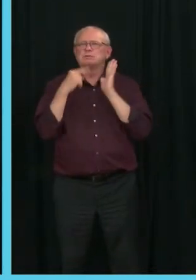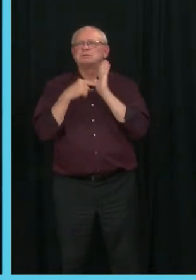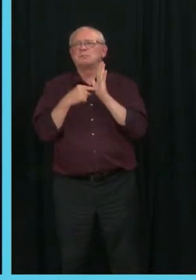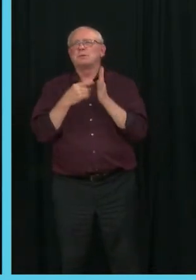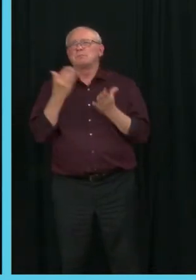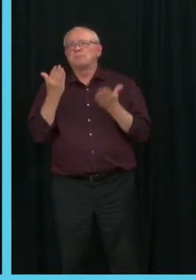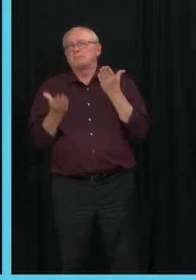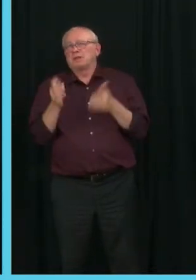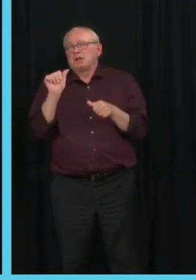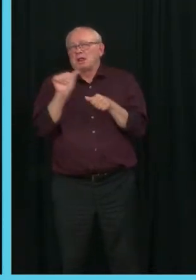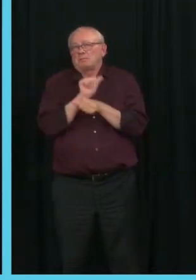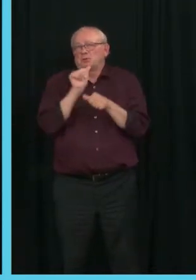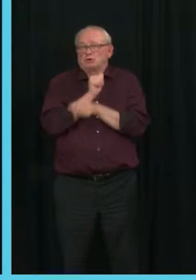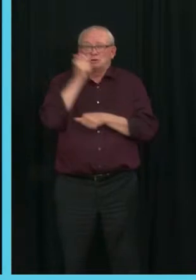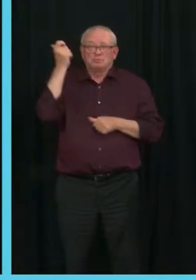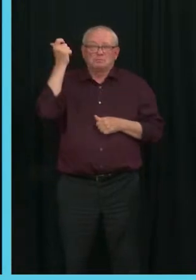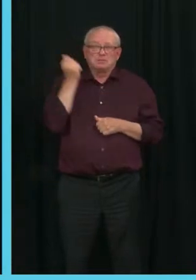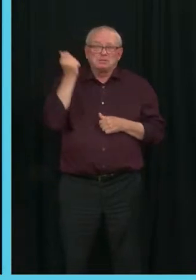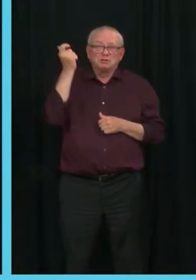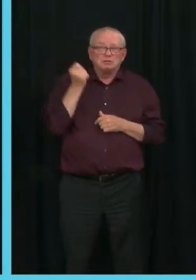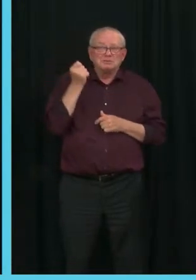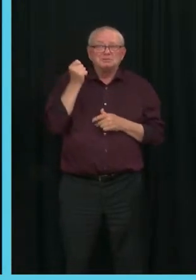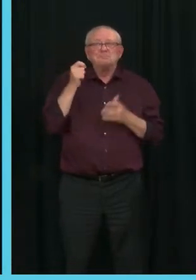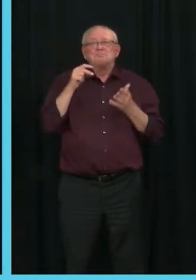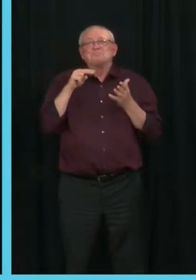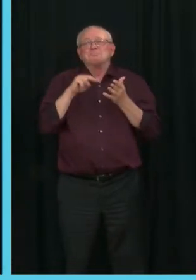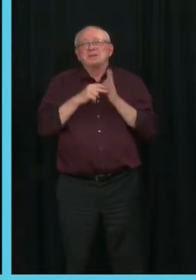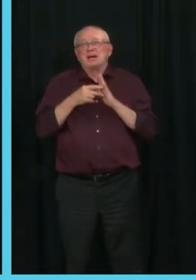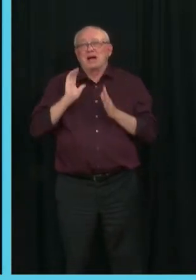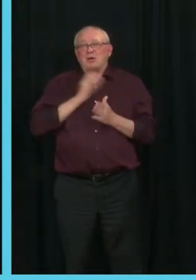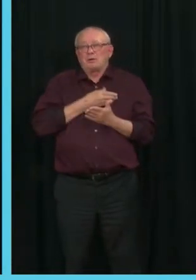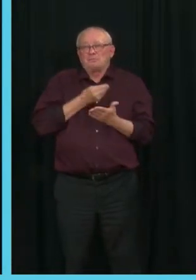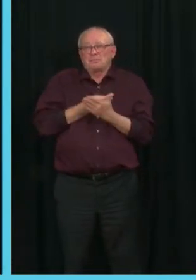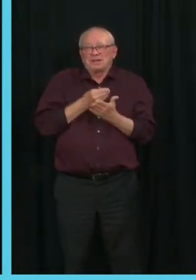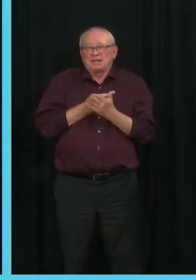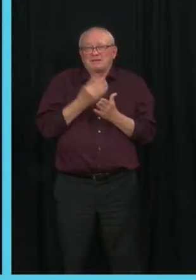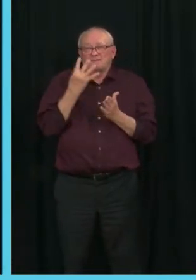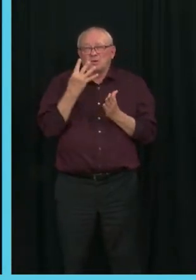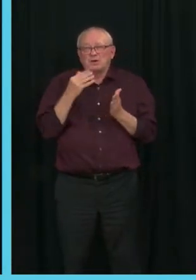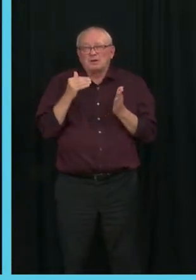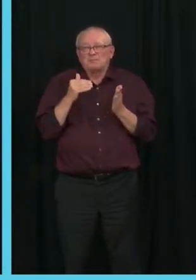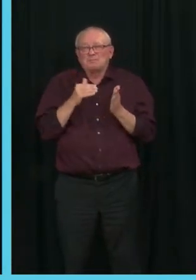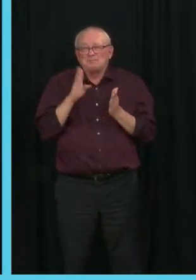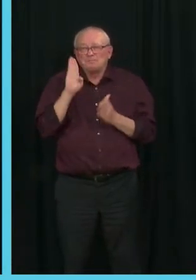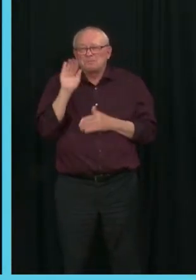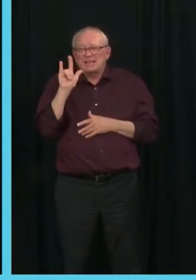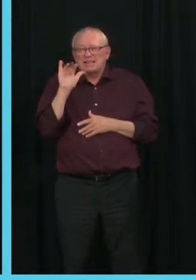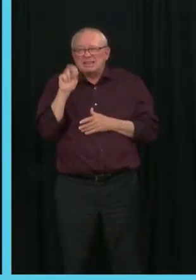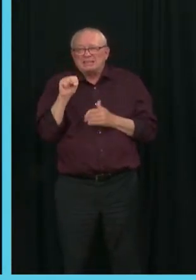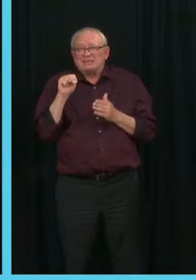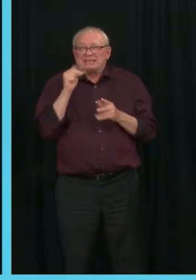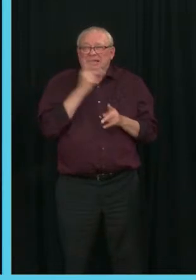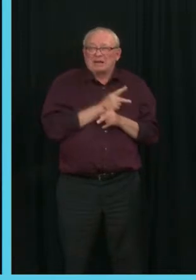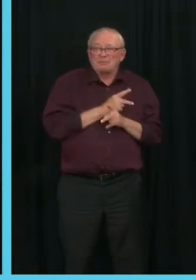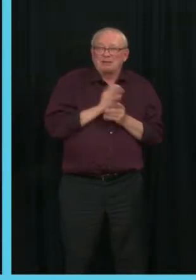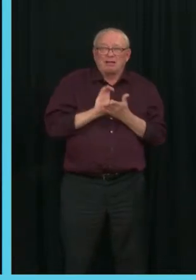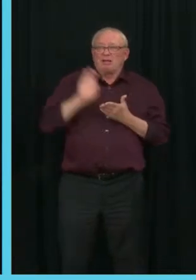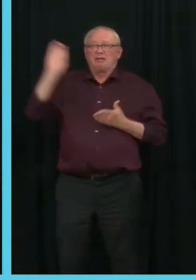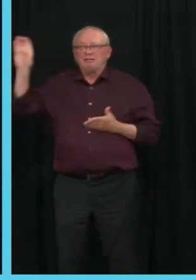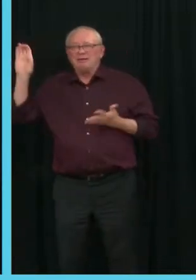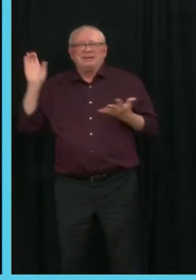us to keep about $4 billion a year back here at home because of our young population and our large workforce,